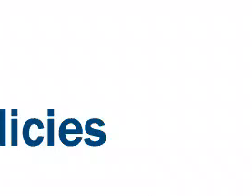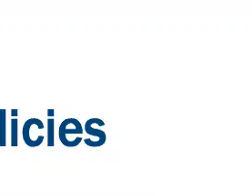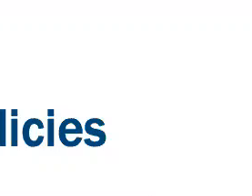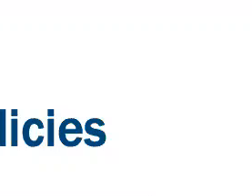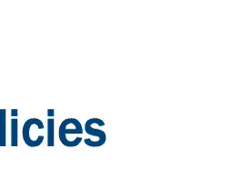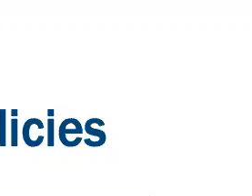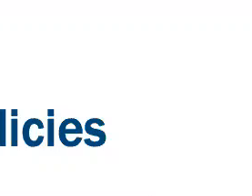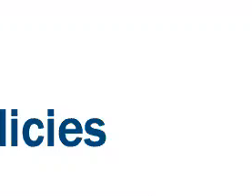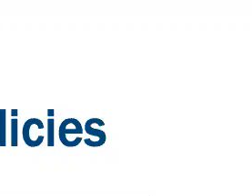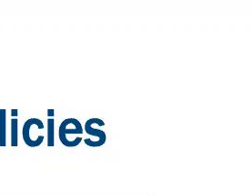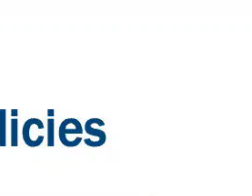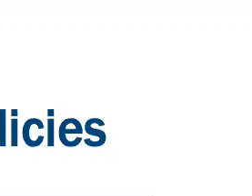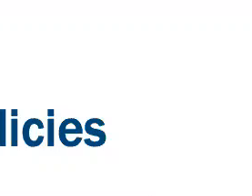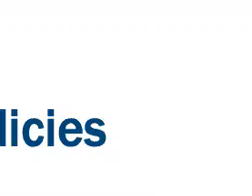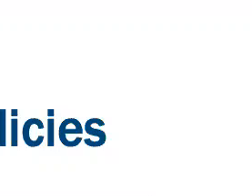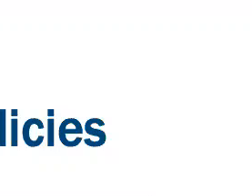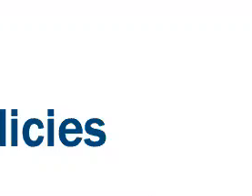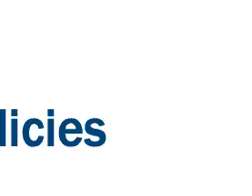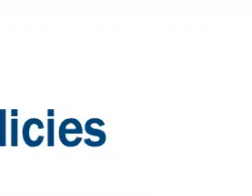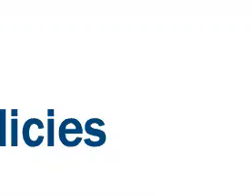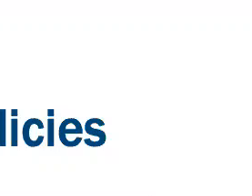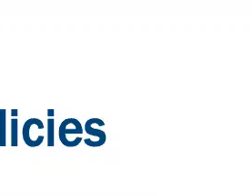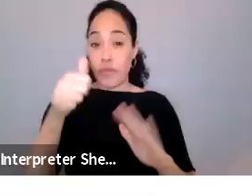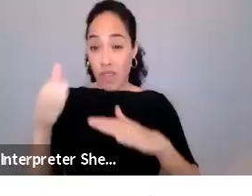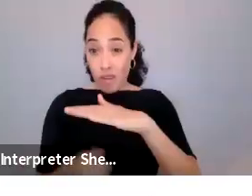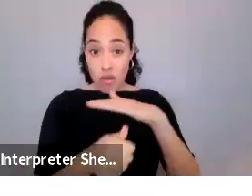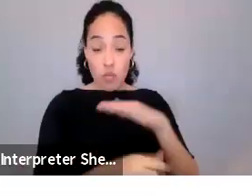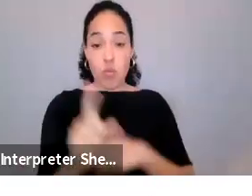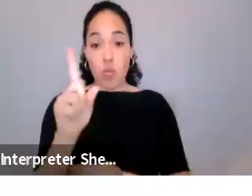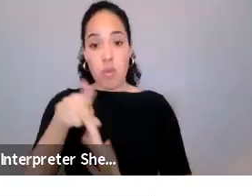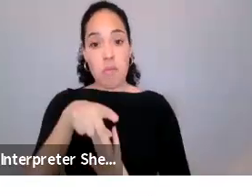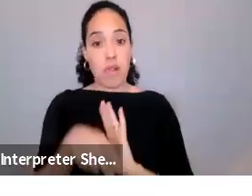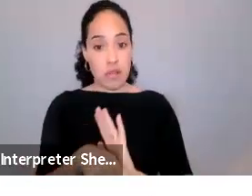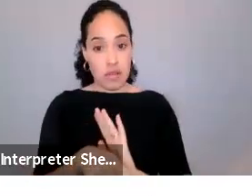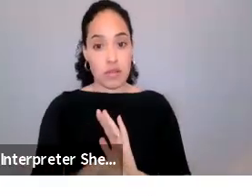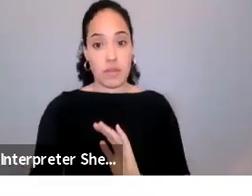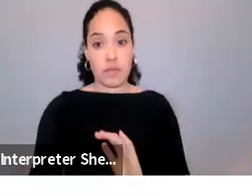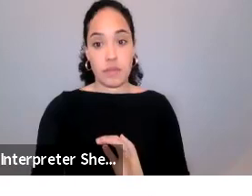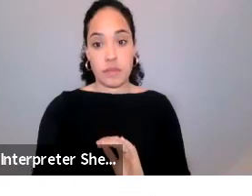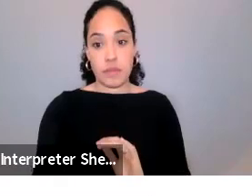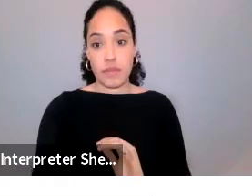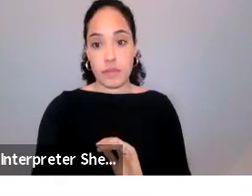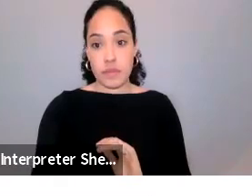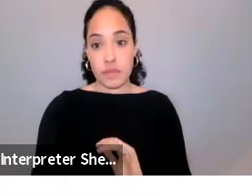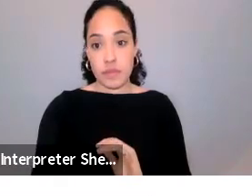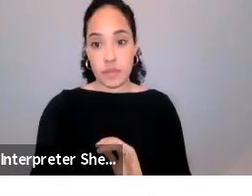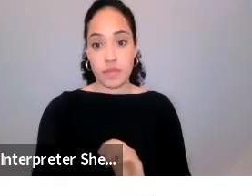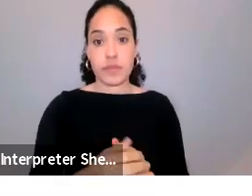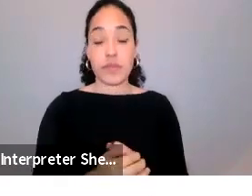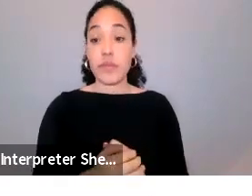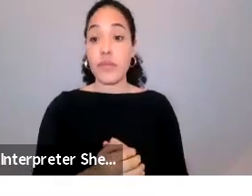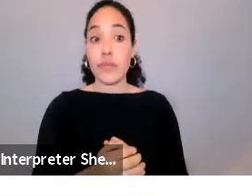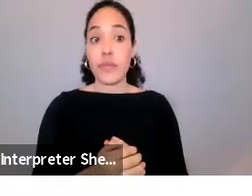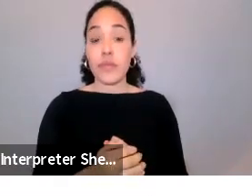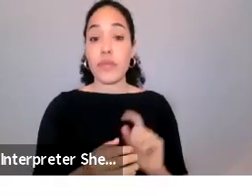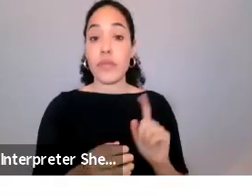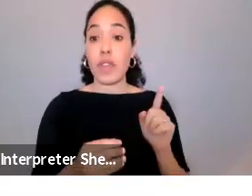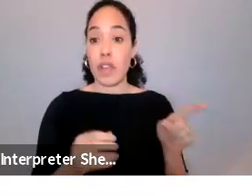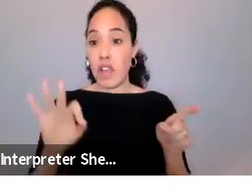and the dwelling under one policy with one deductible. Flood insurance generally covers the dwelling and does not include personal